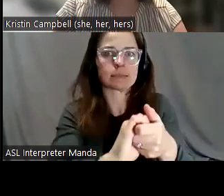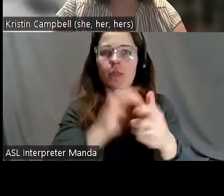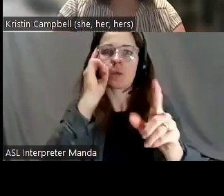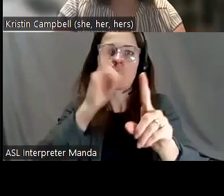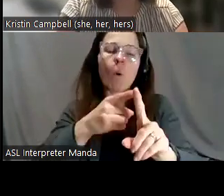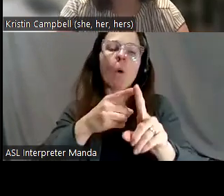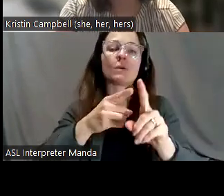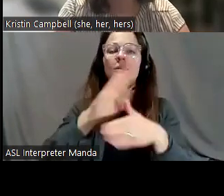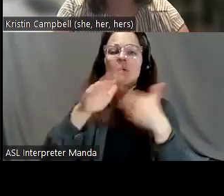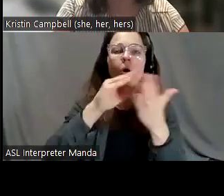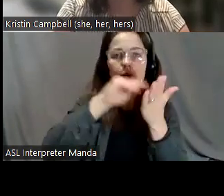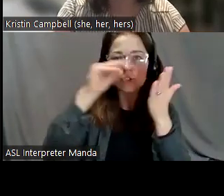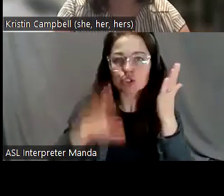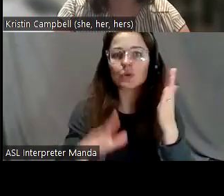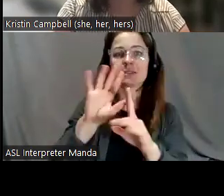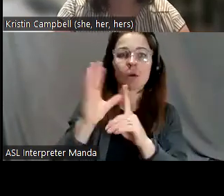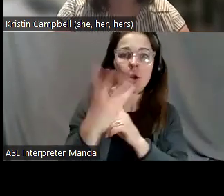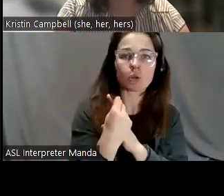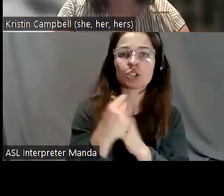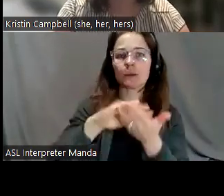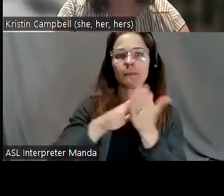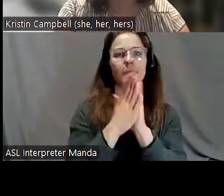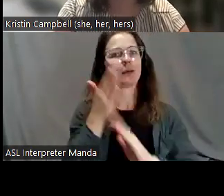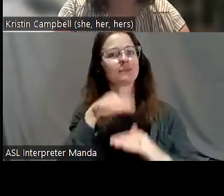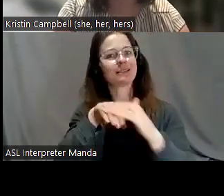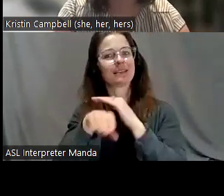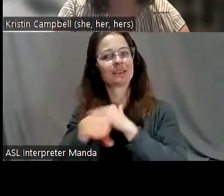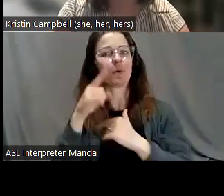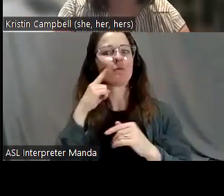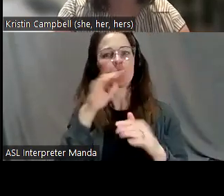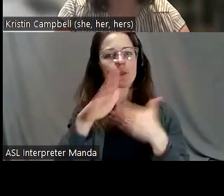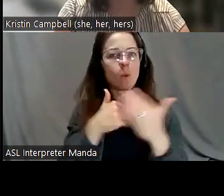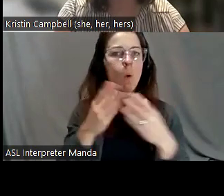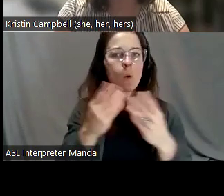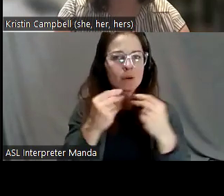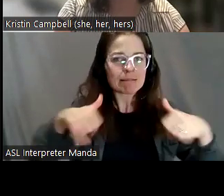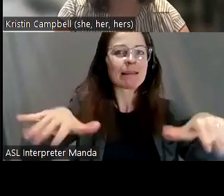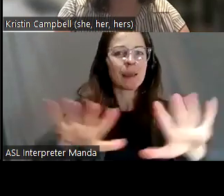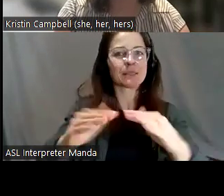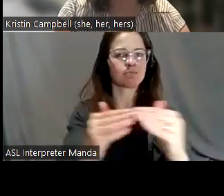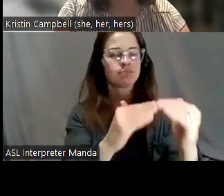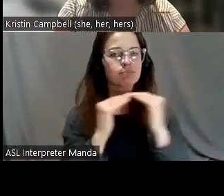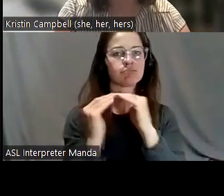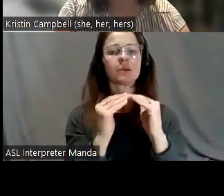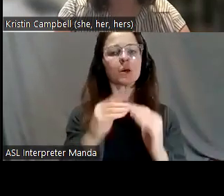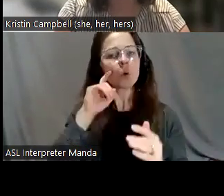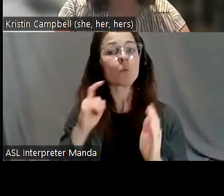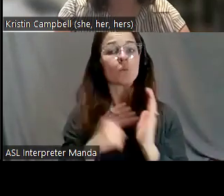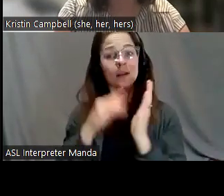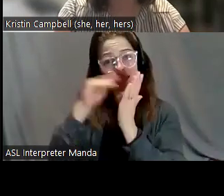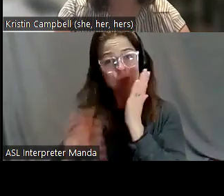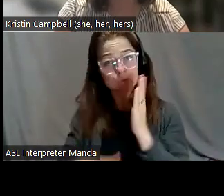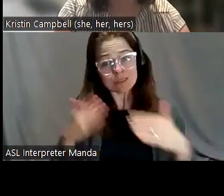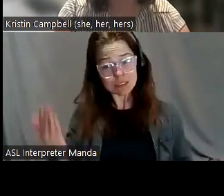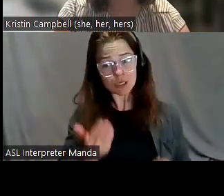that accessible environment, both in the classroom and all throughout campus for their peers. We recognize that our students not only are